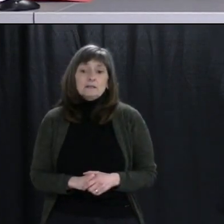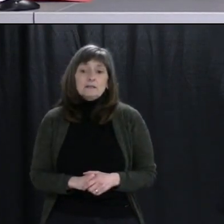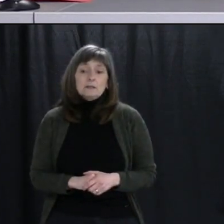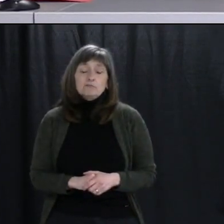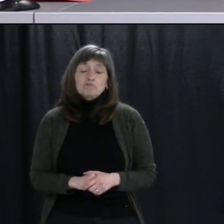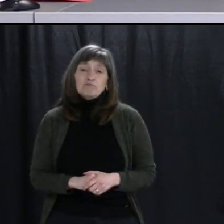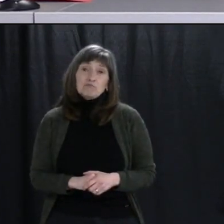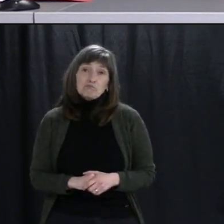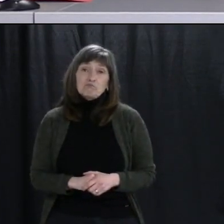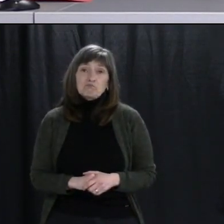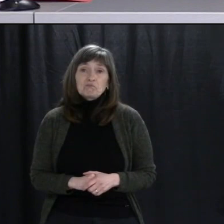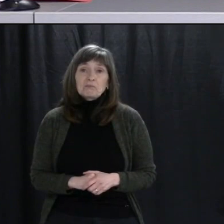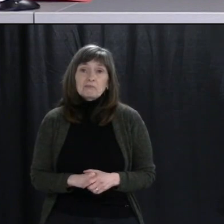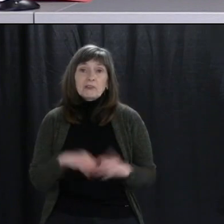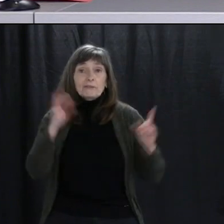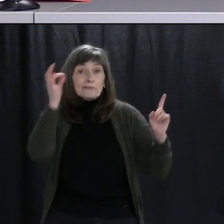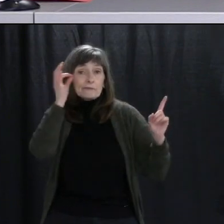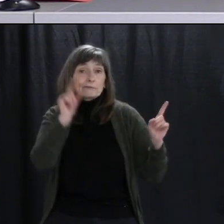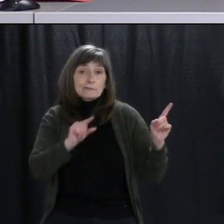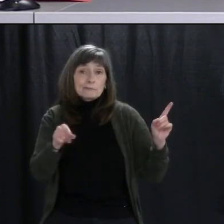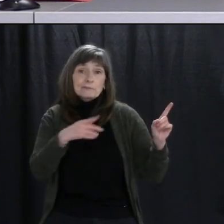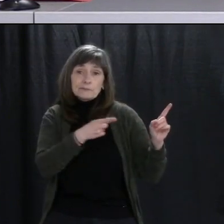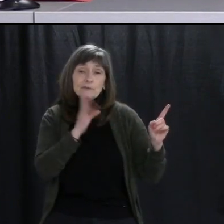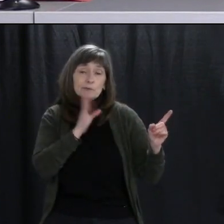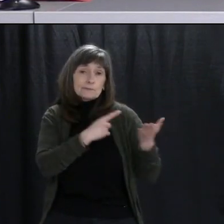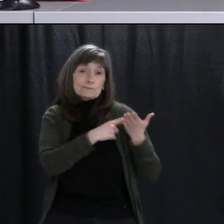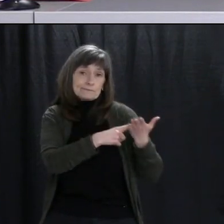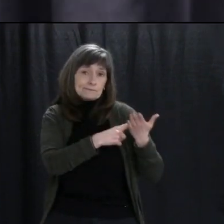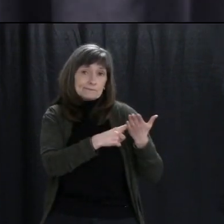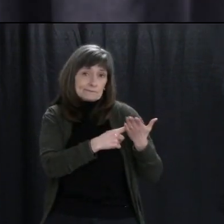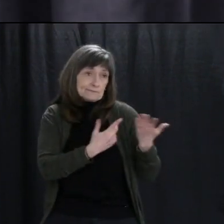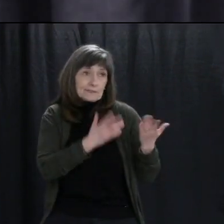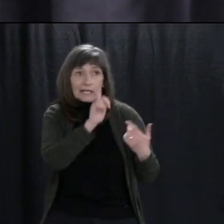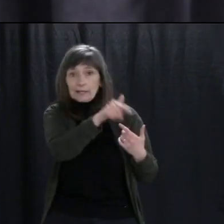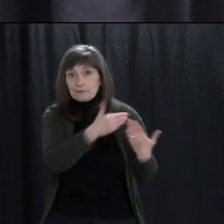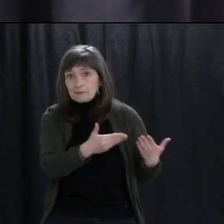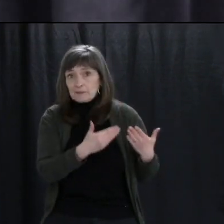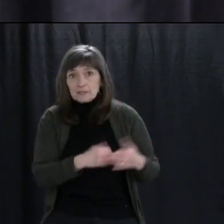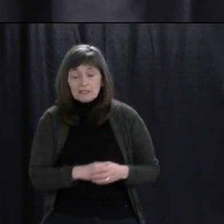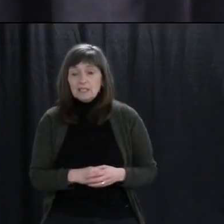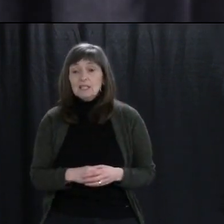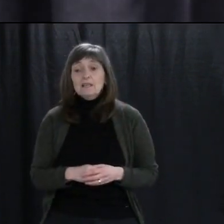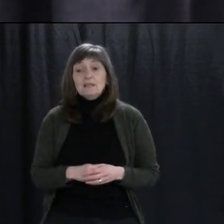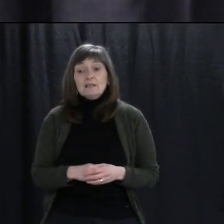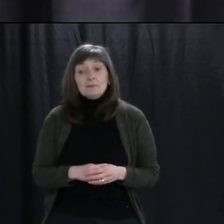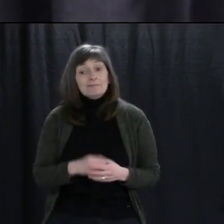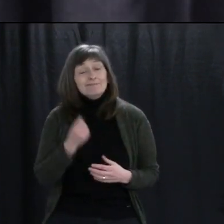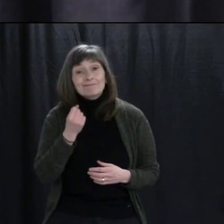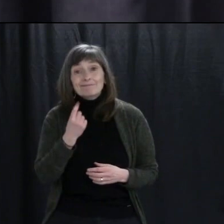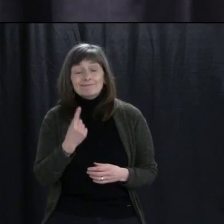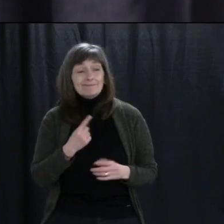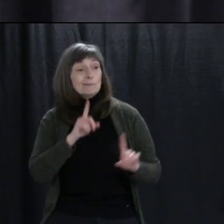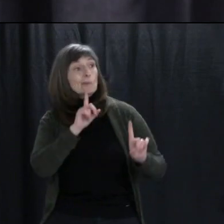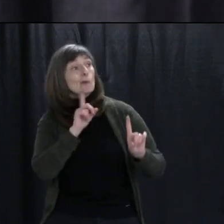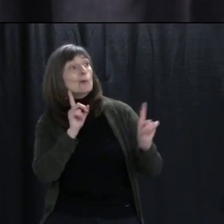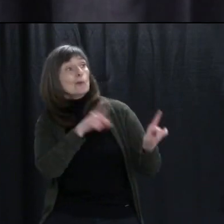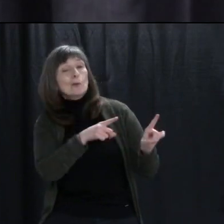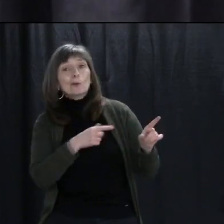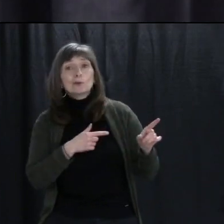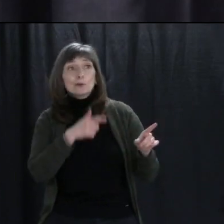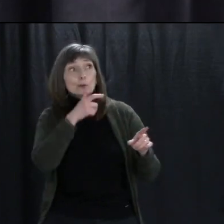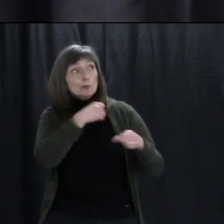a discussion that the federal government would have to have. But I think some of the challenge is that these orders and